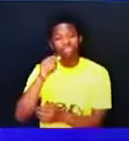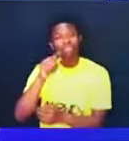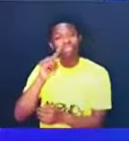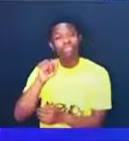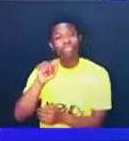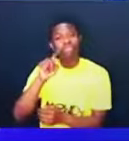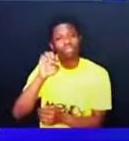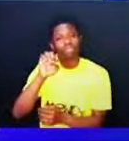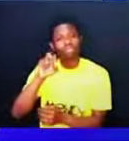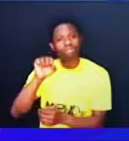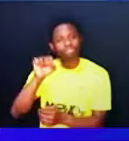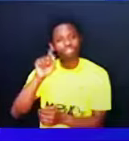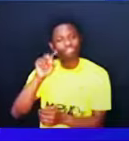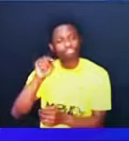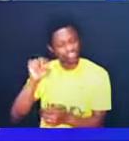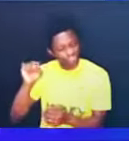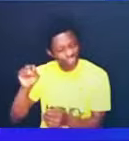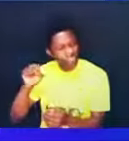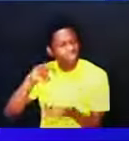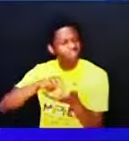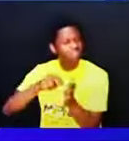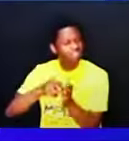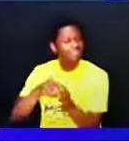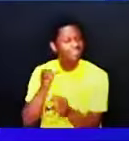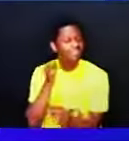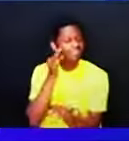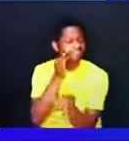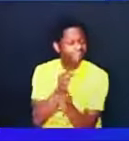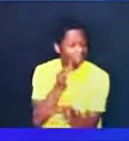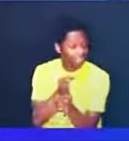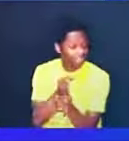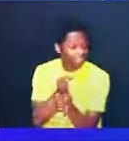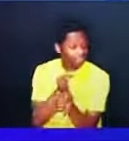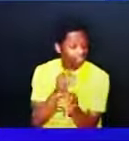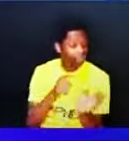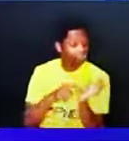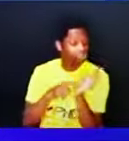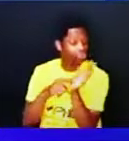that is the definition of what we mean by